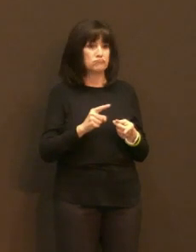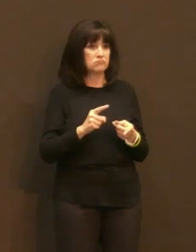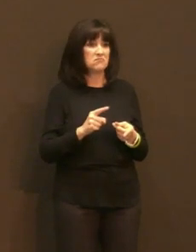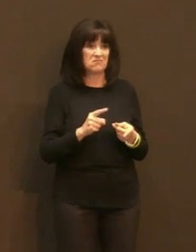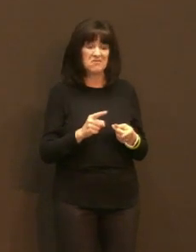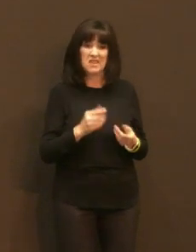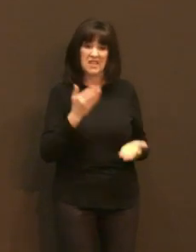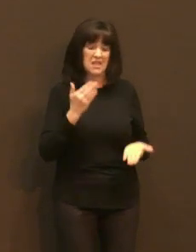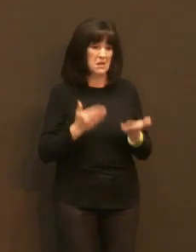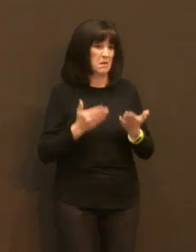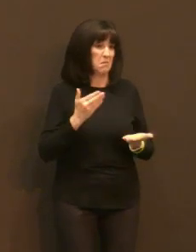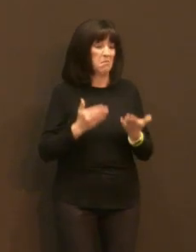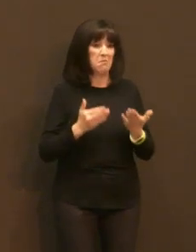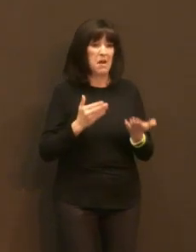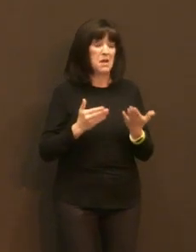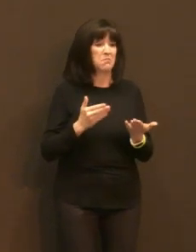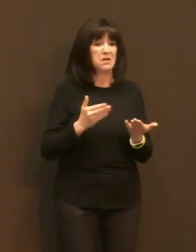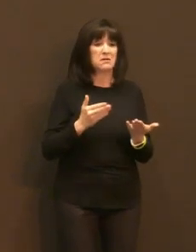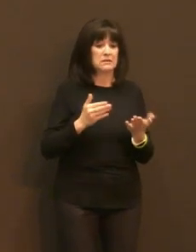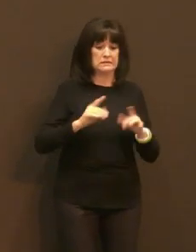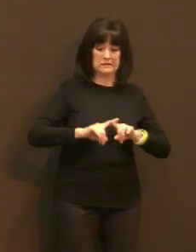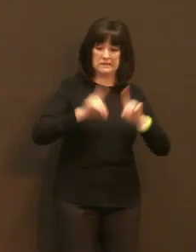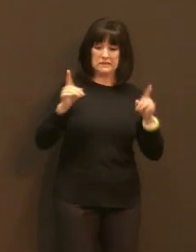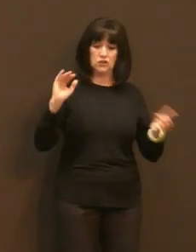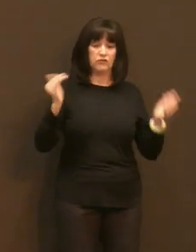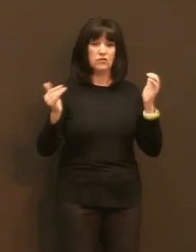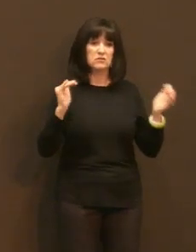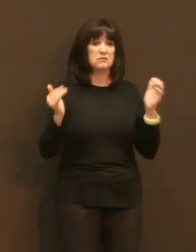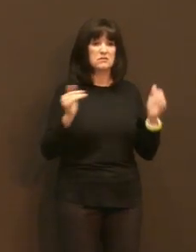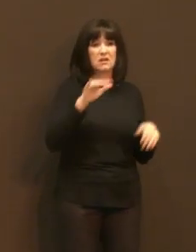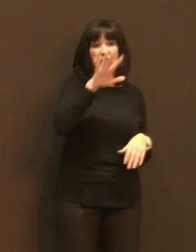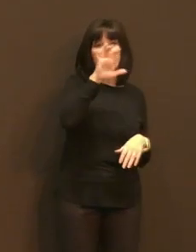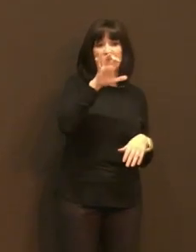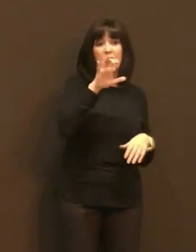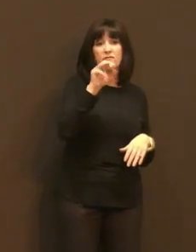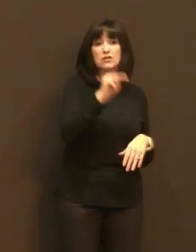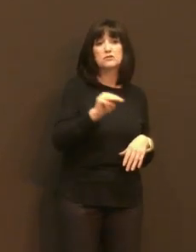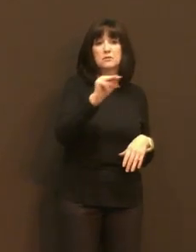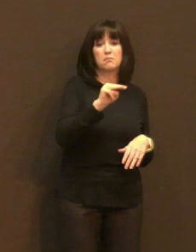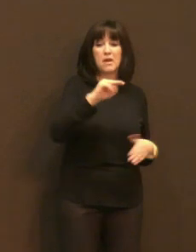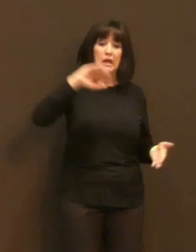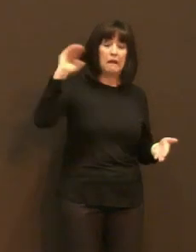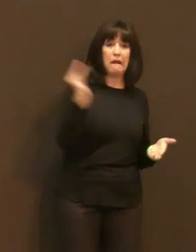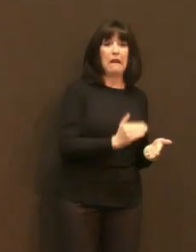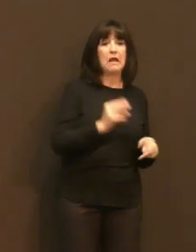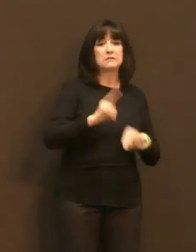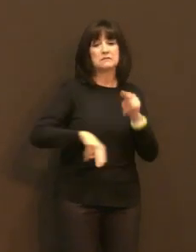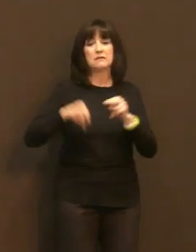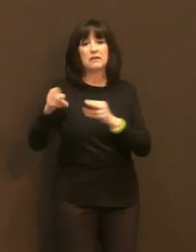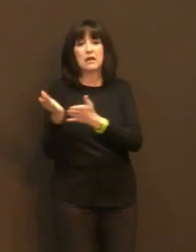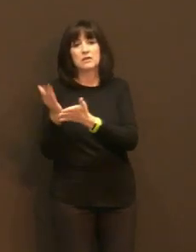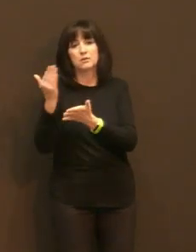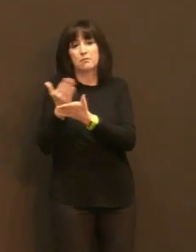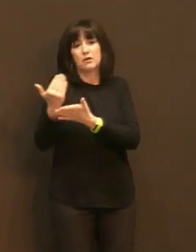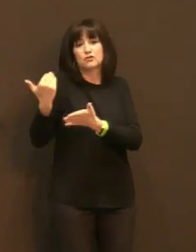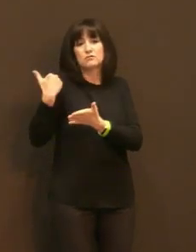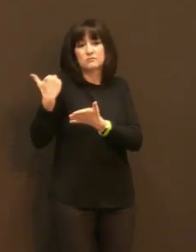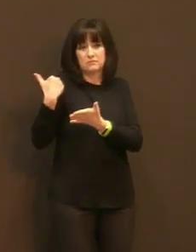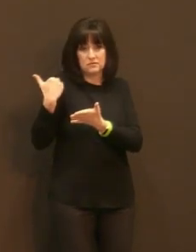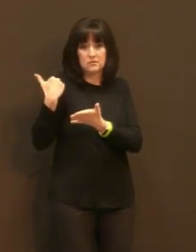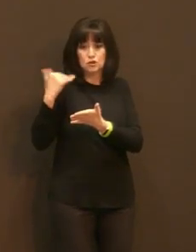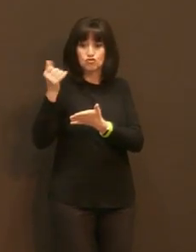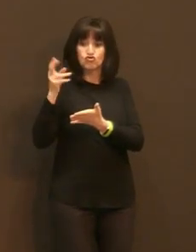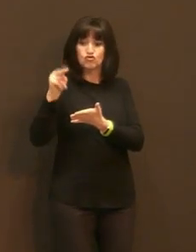billion, certainly $500 million less than the projection that we had for the budget I presented